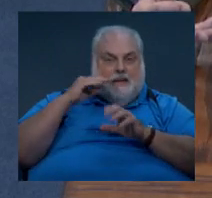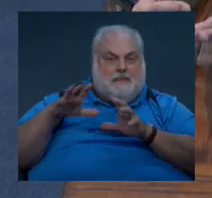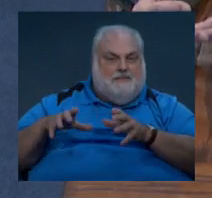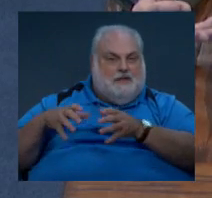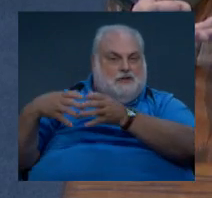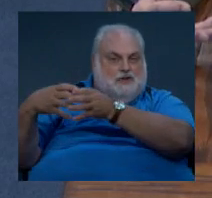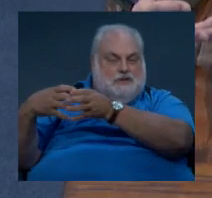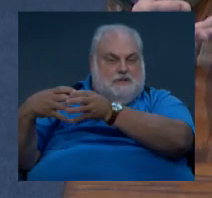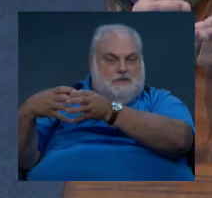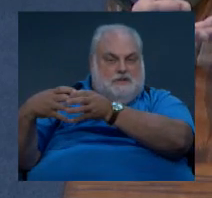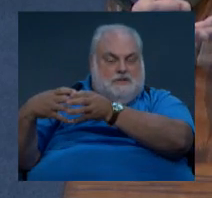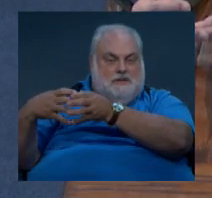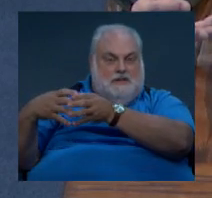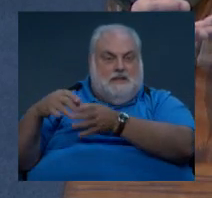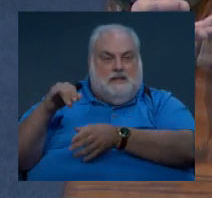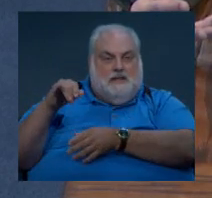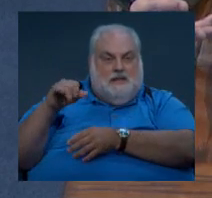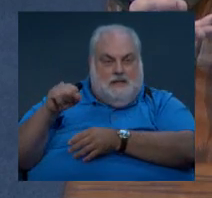is